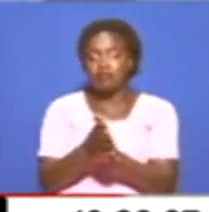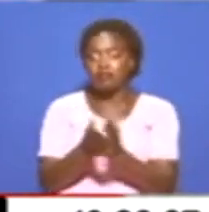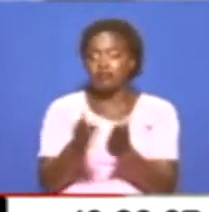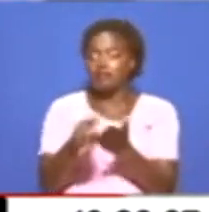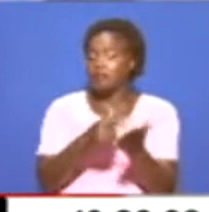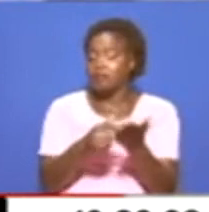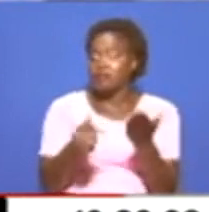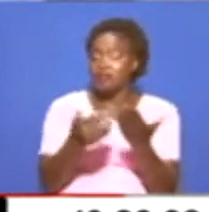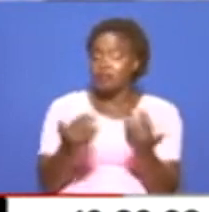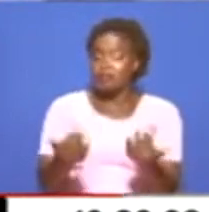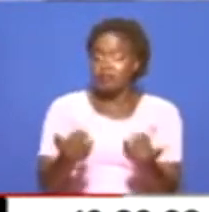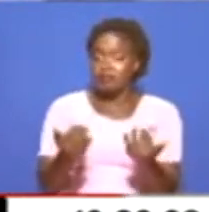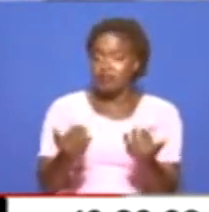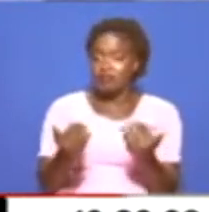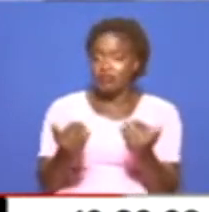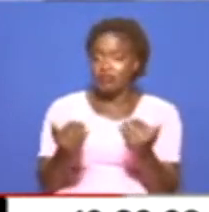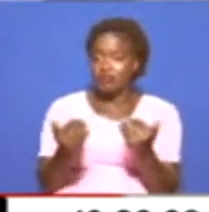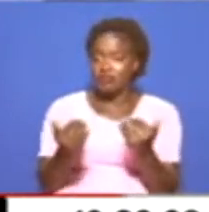that